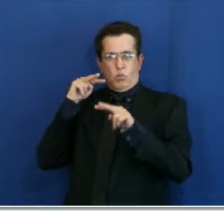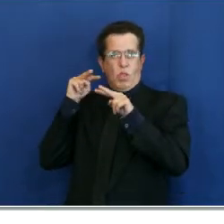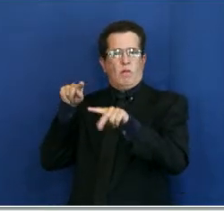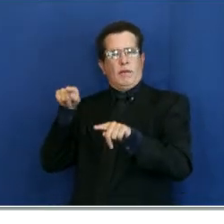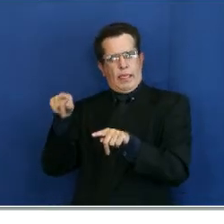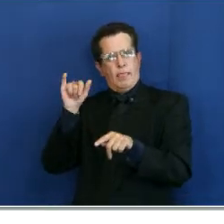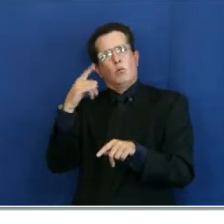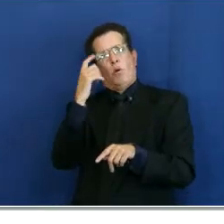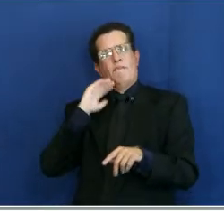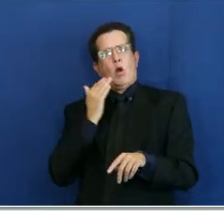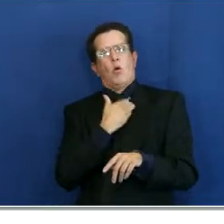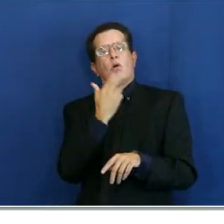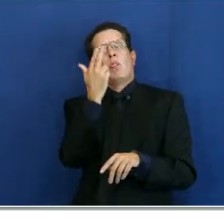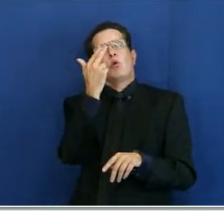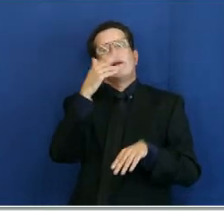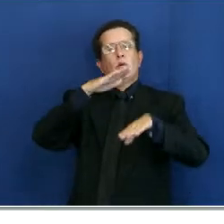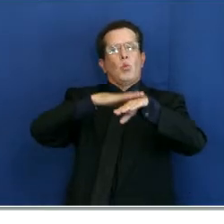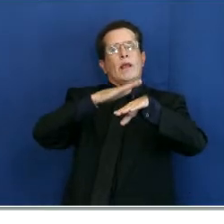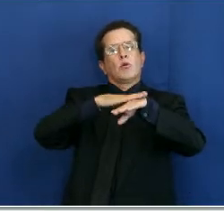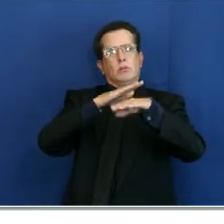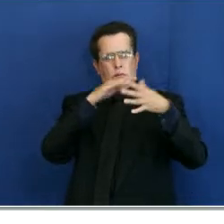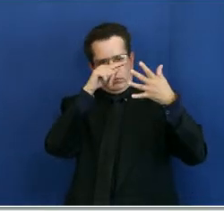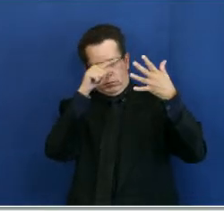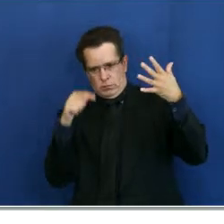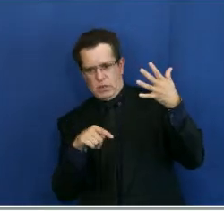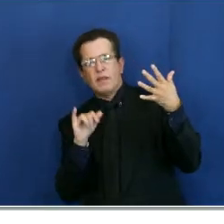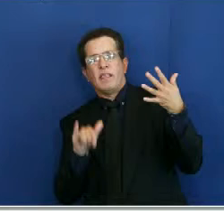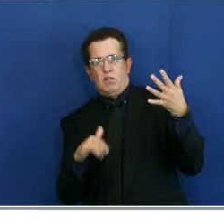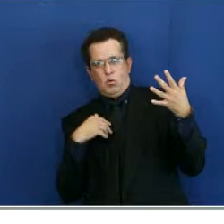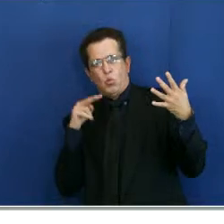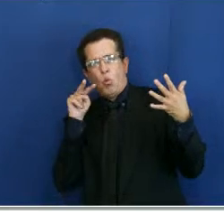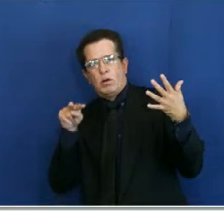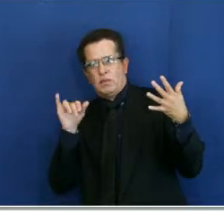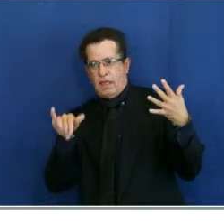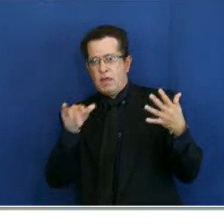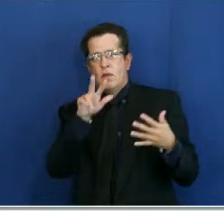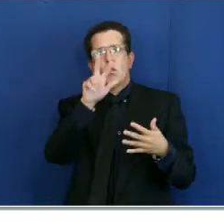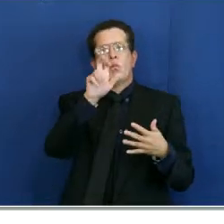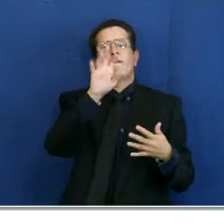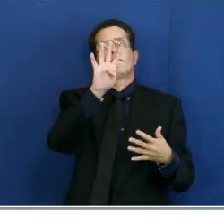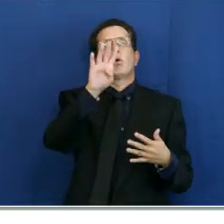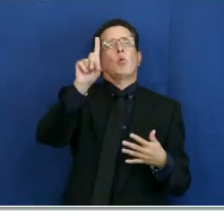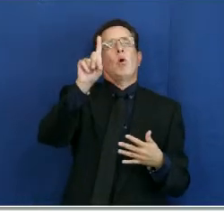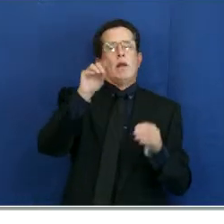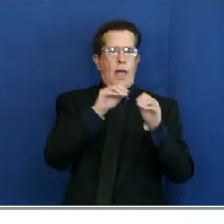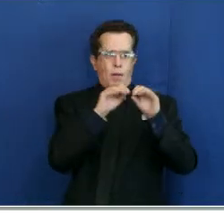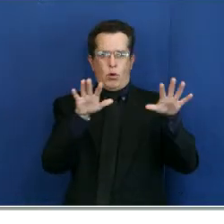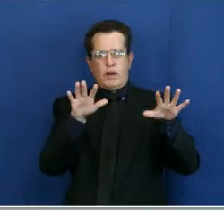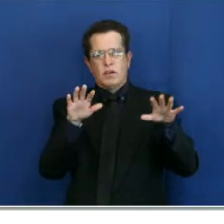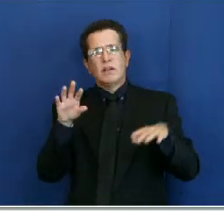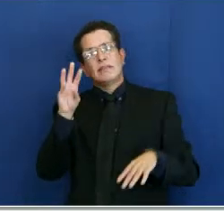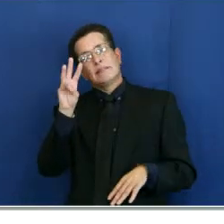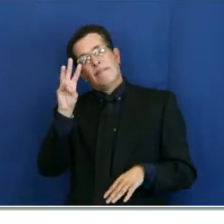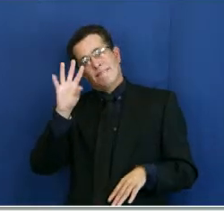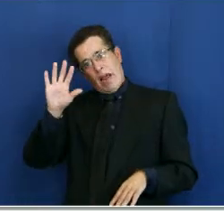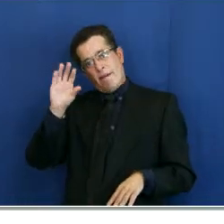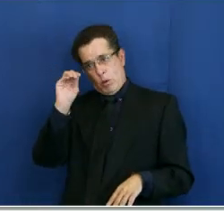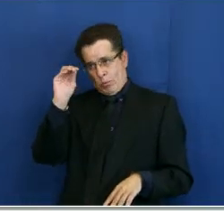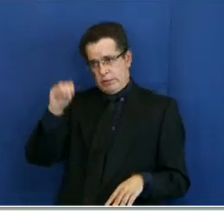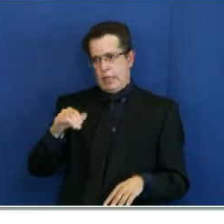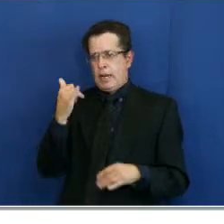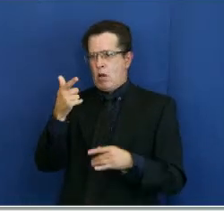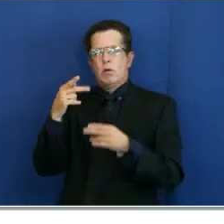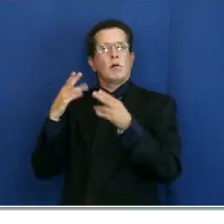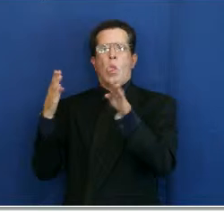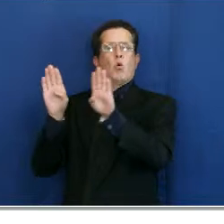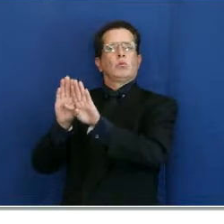will discuss in more detail shortly. Of the 341 outbreaks, 221, or 65%, are now